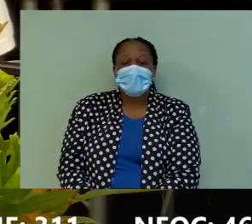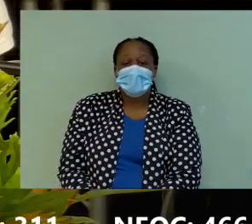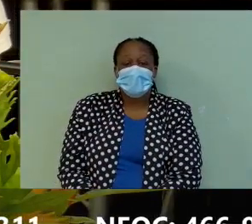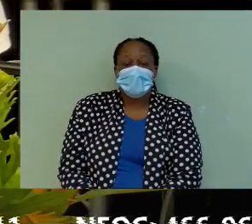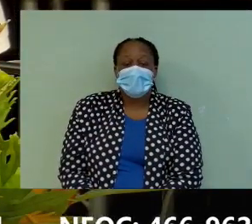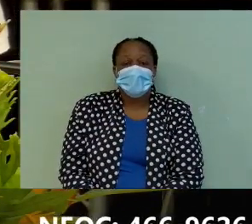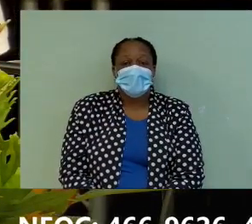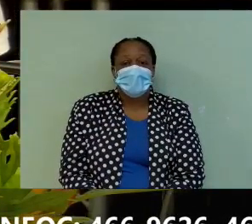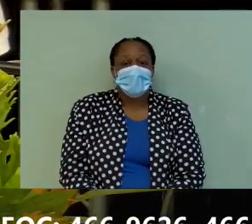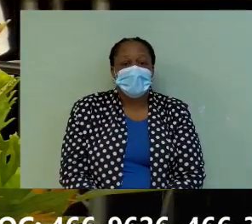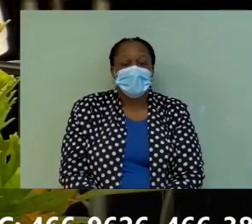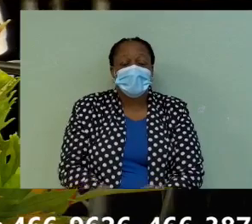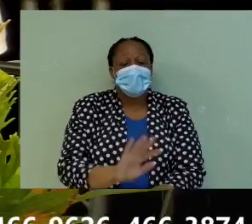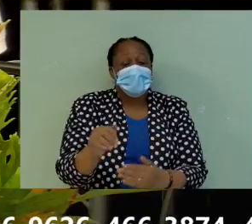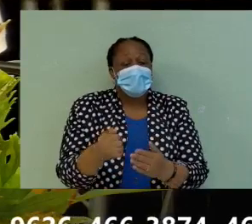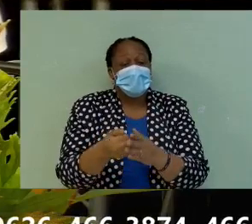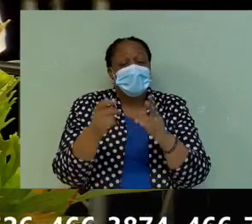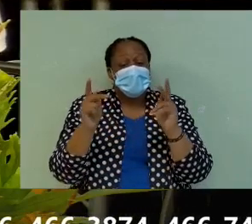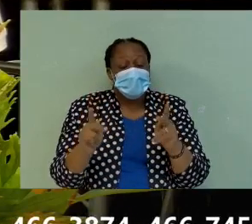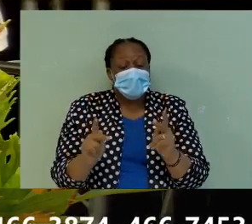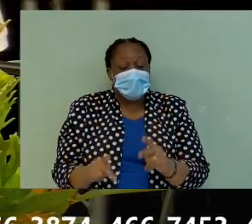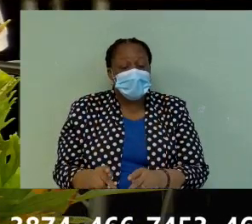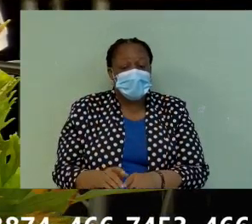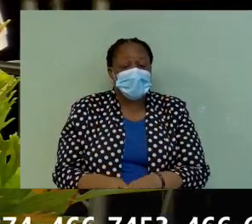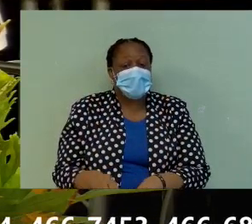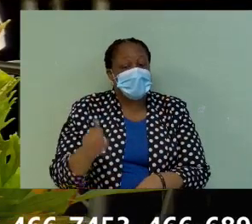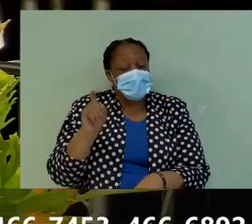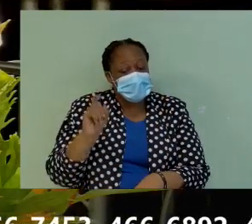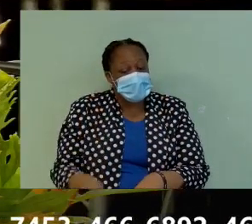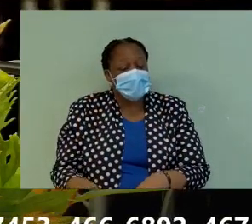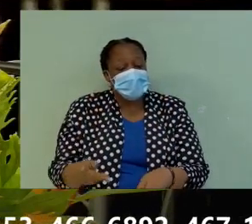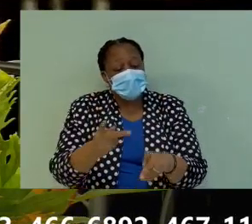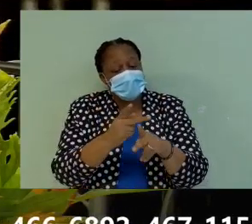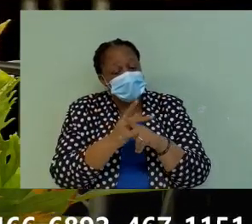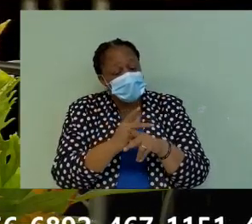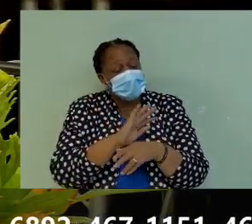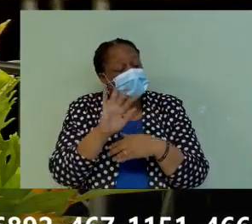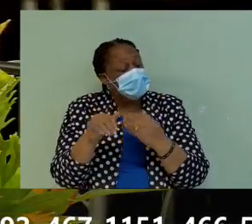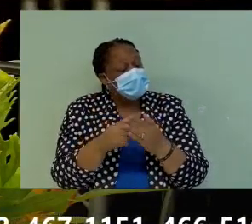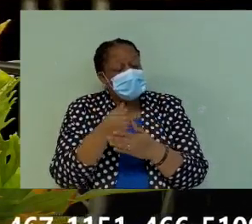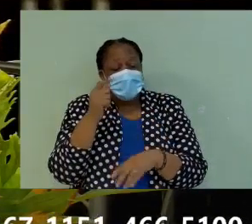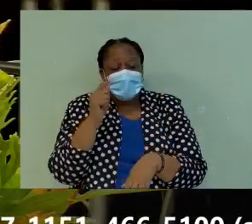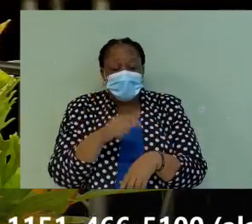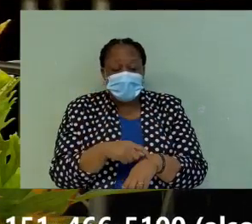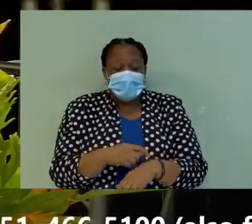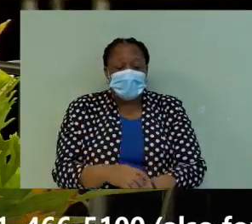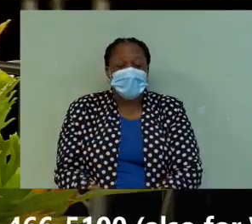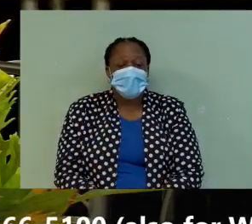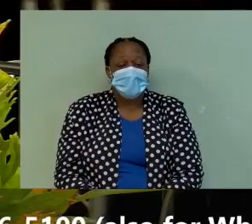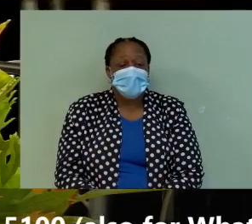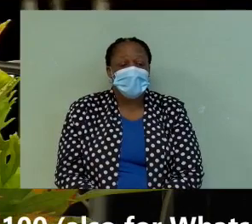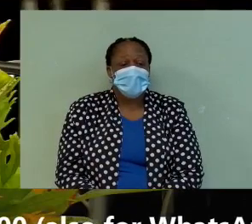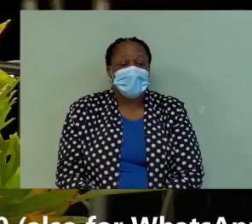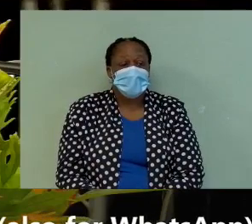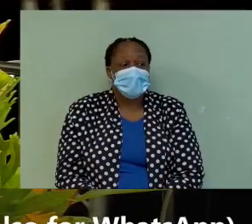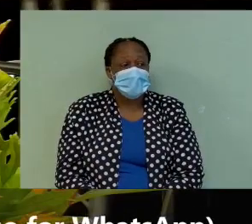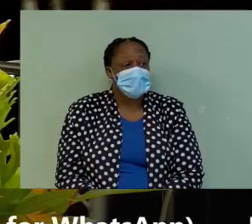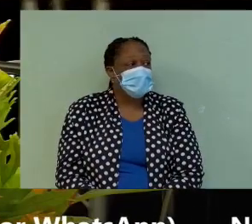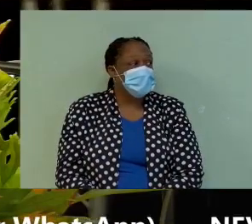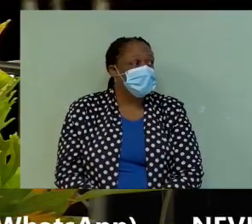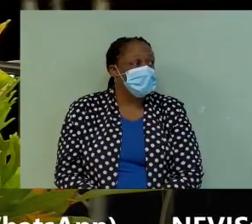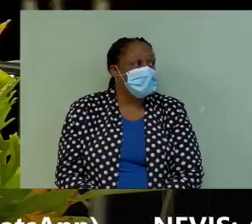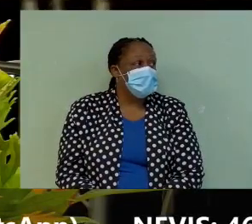Our general population, our citizens must be protected at all costs. We have worked tirelessly